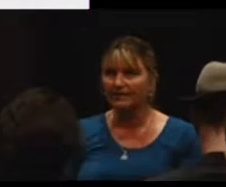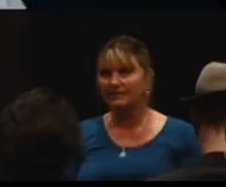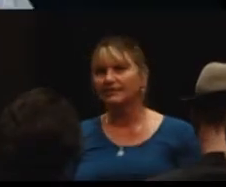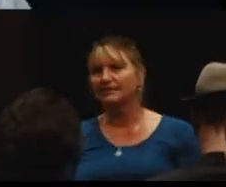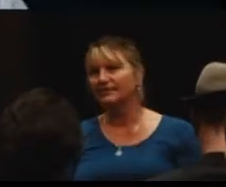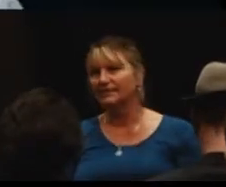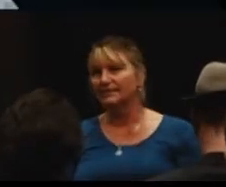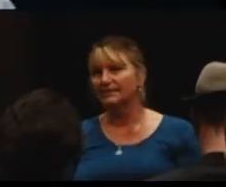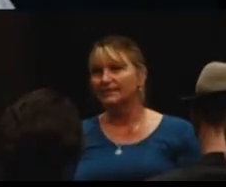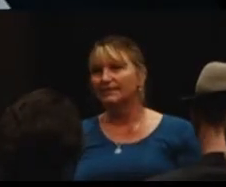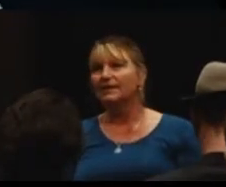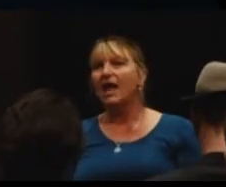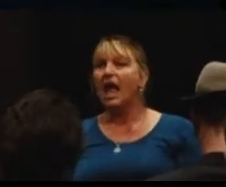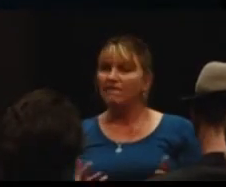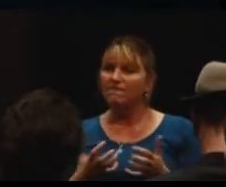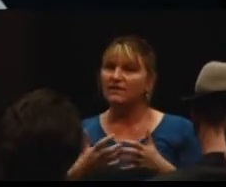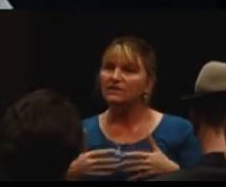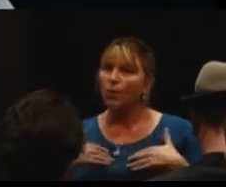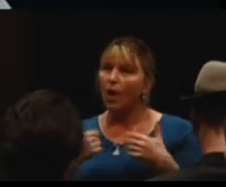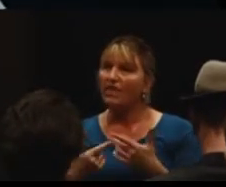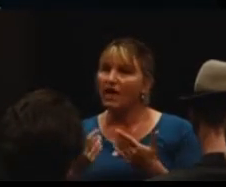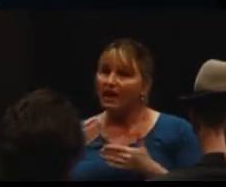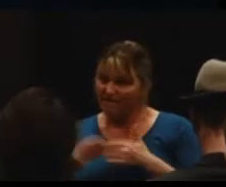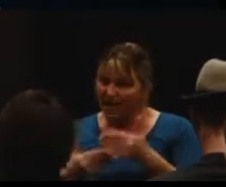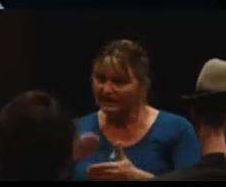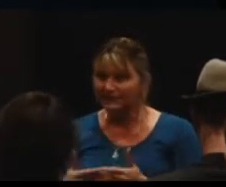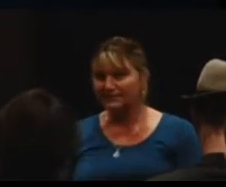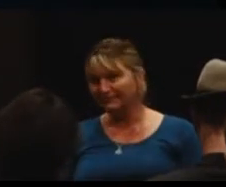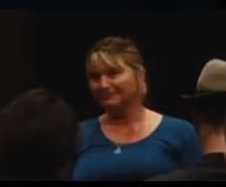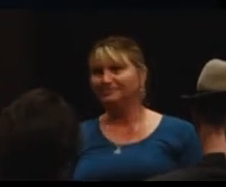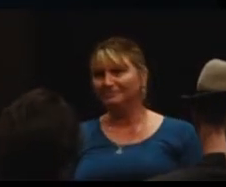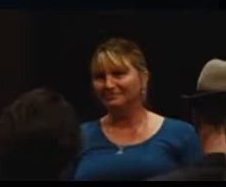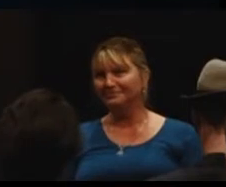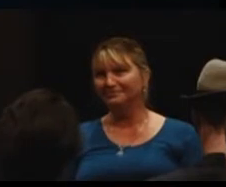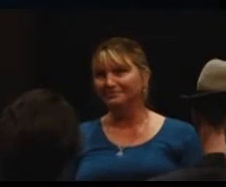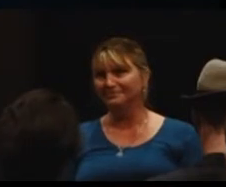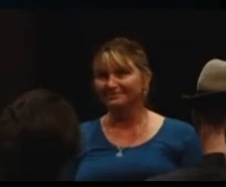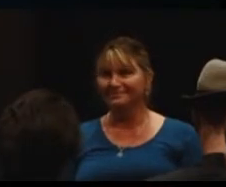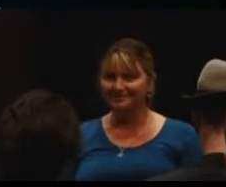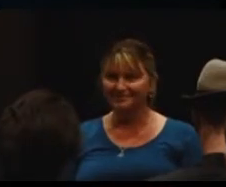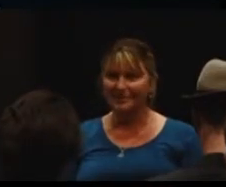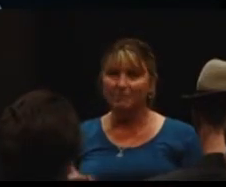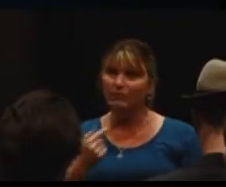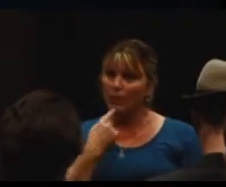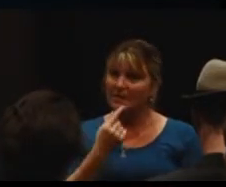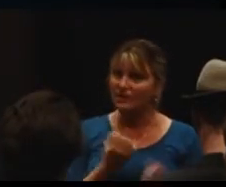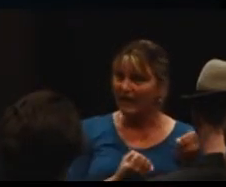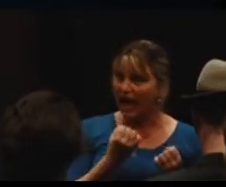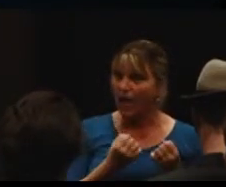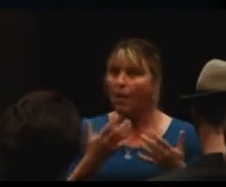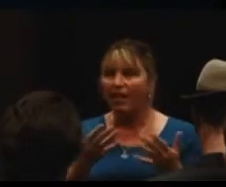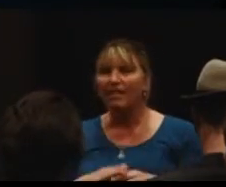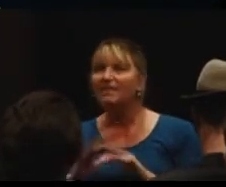other advances. And Vikram talked about the car. One that the internet has been